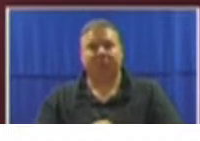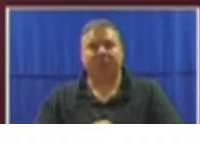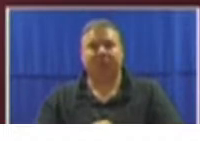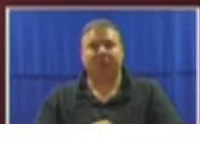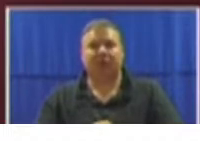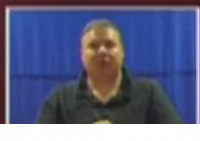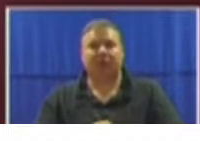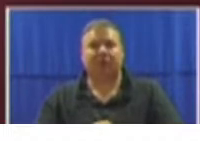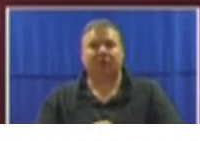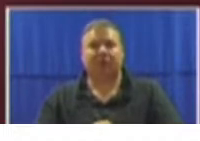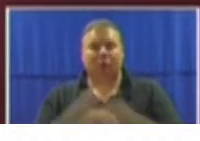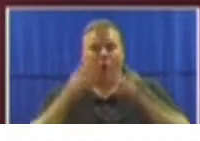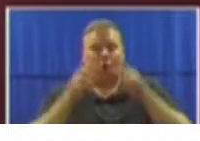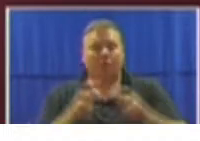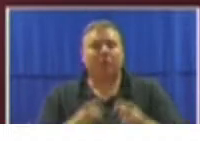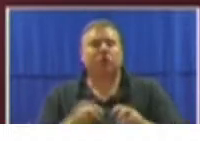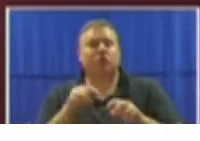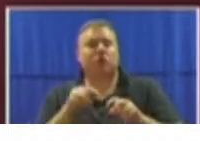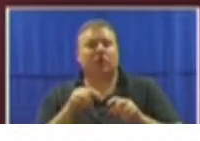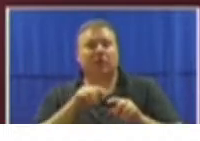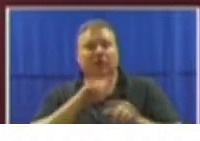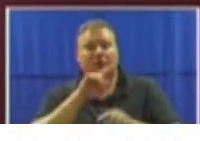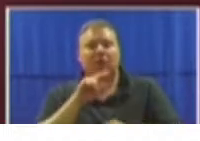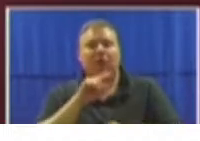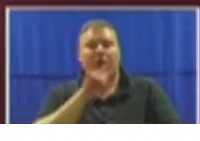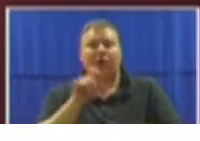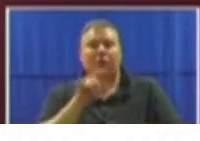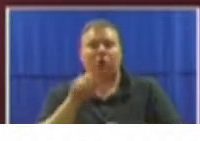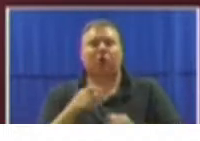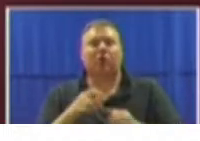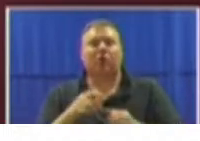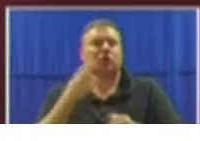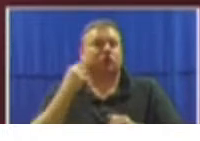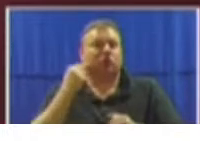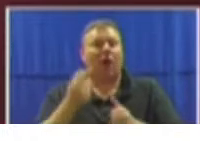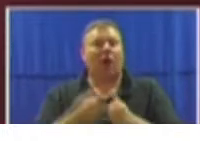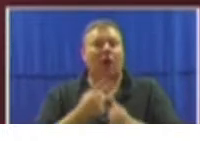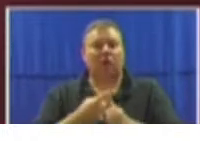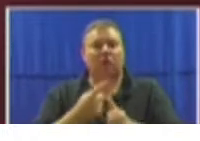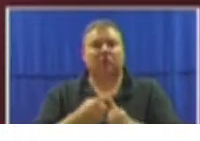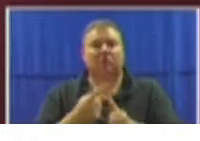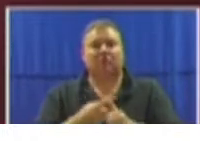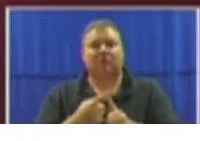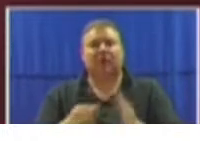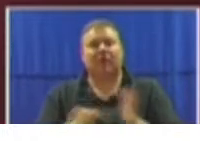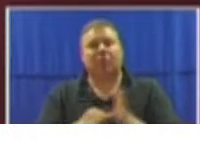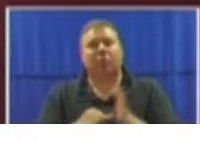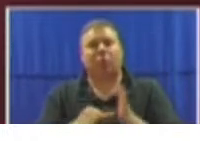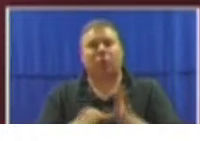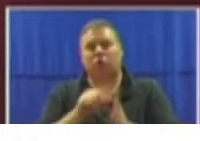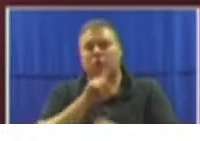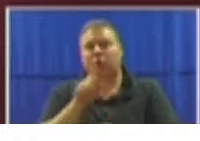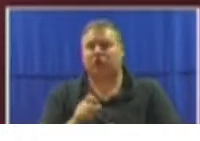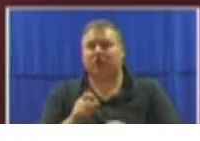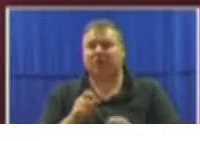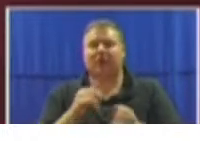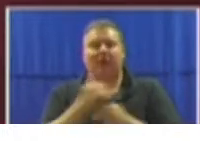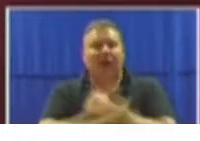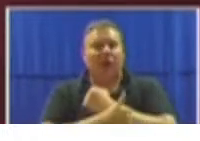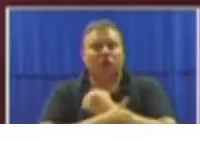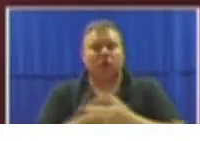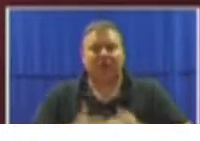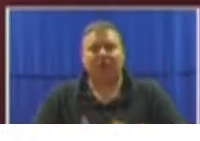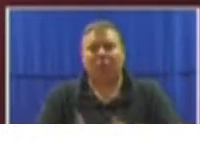inquiry attempted to answer a number of critical questions to take the country forward. This